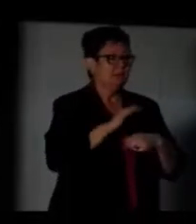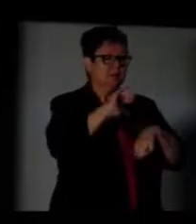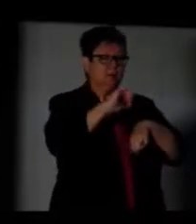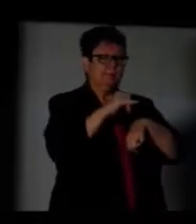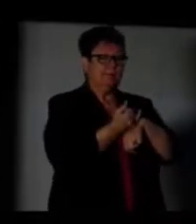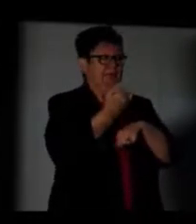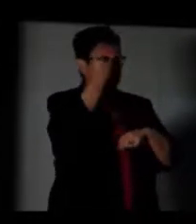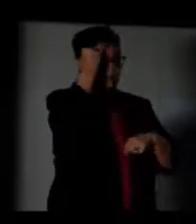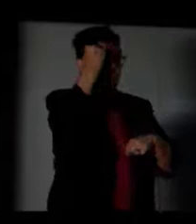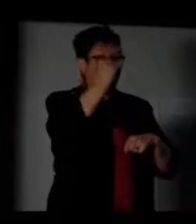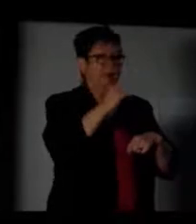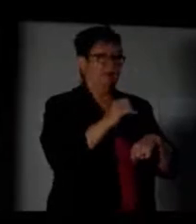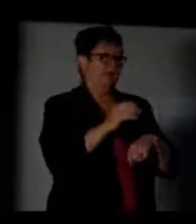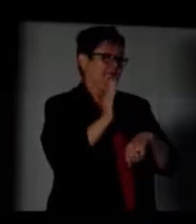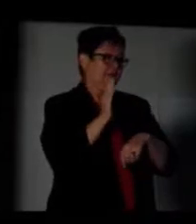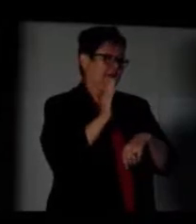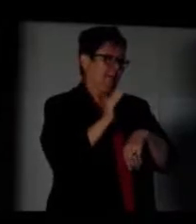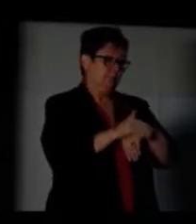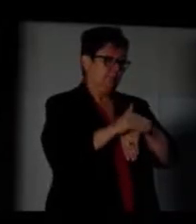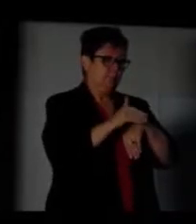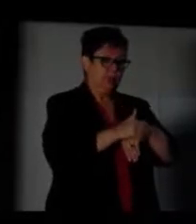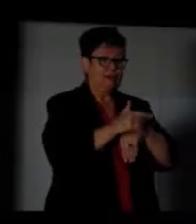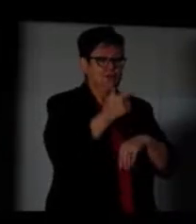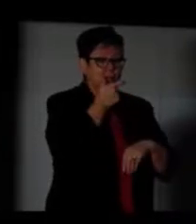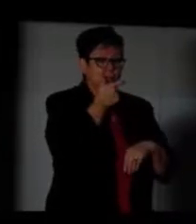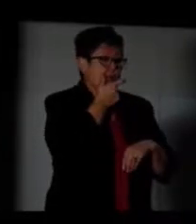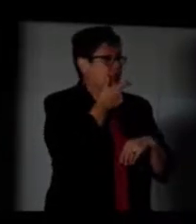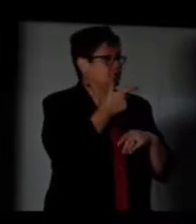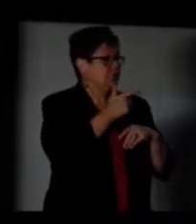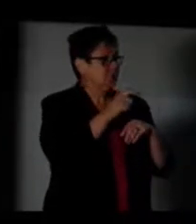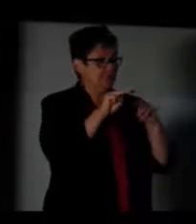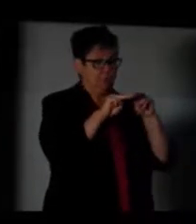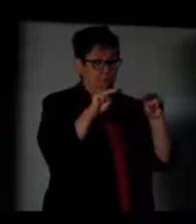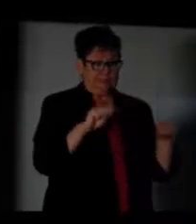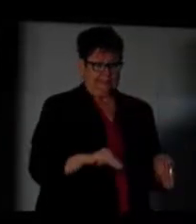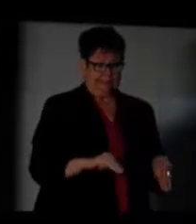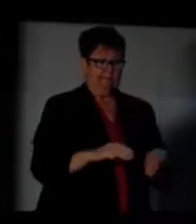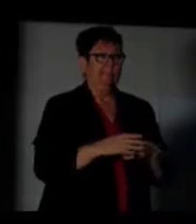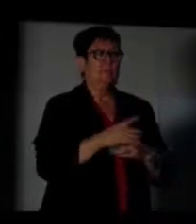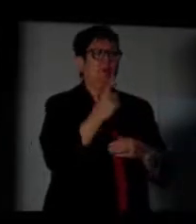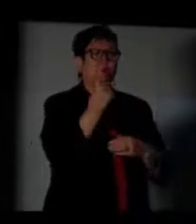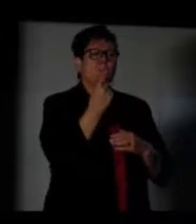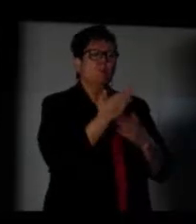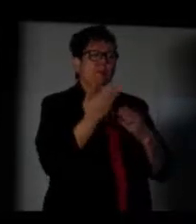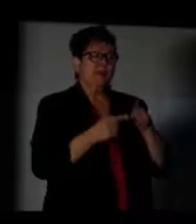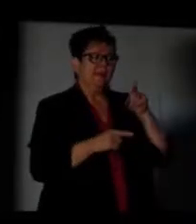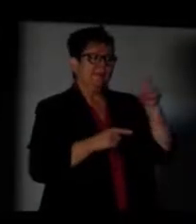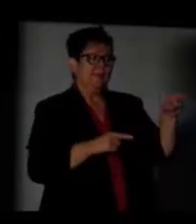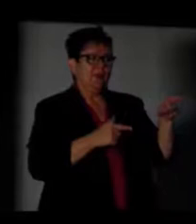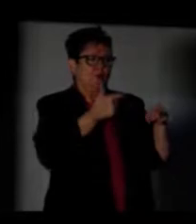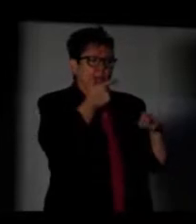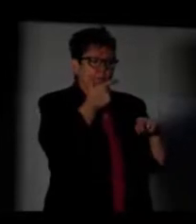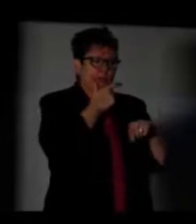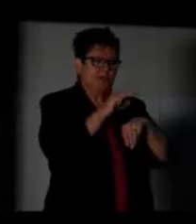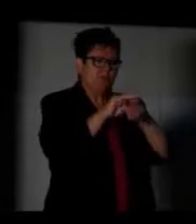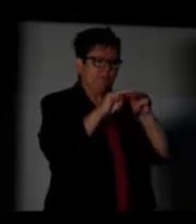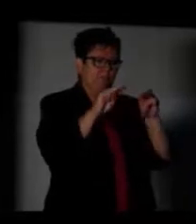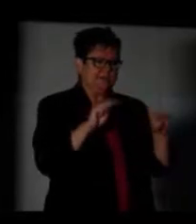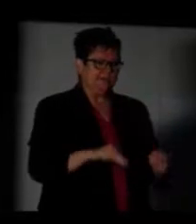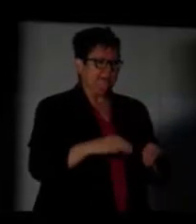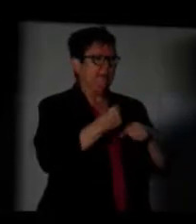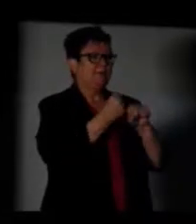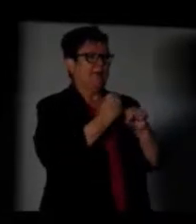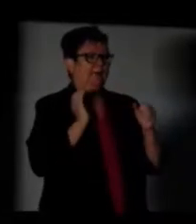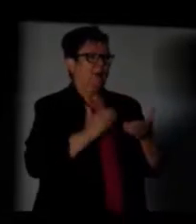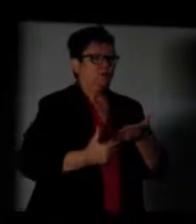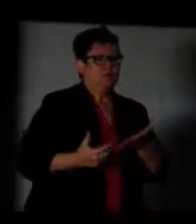of the British Museum. And the one thing we have to do at the British Museum is to make our collections available, as you can see